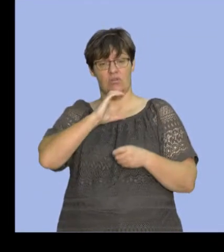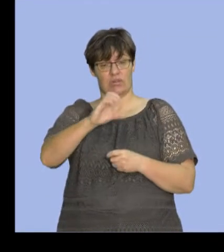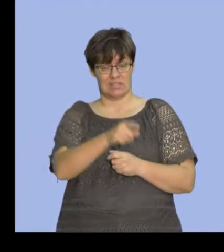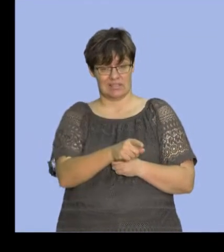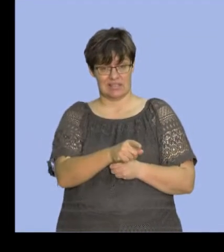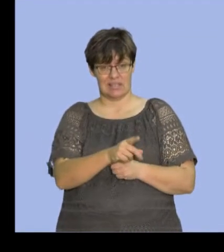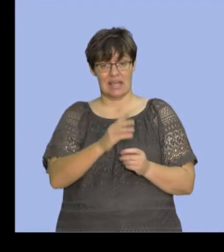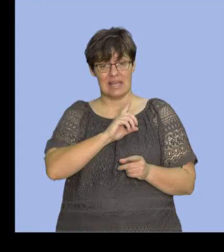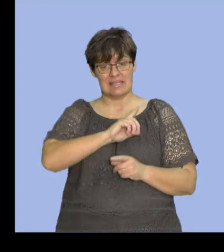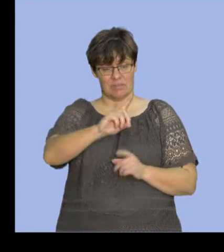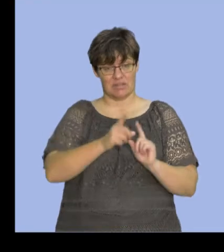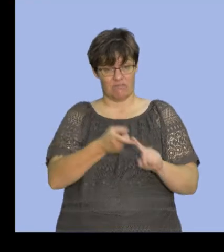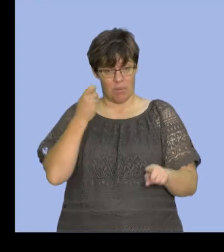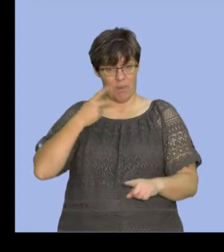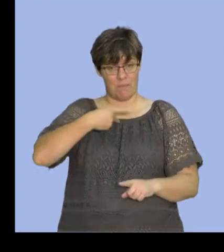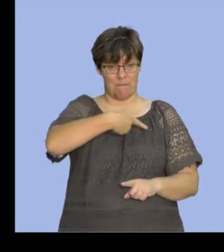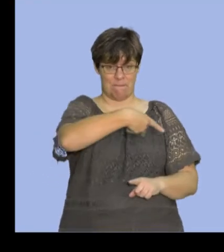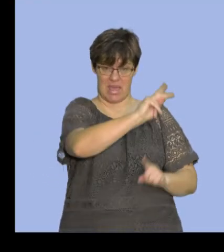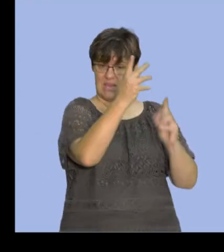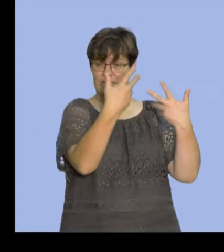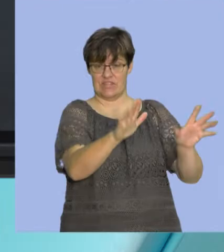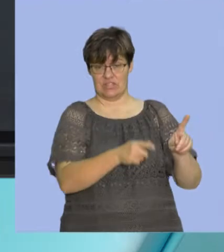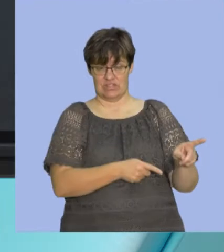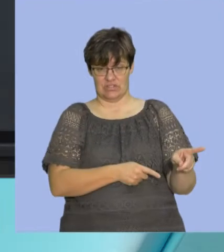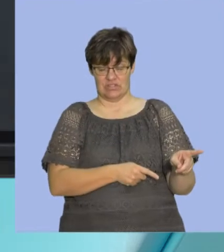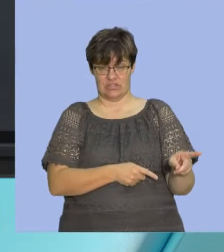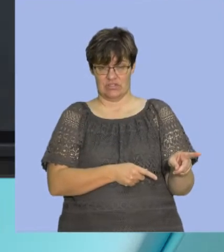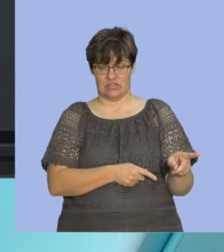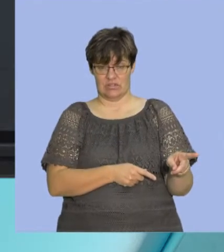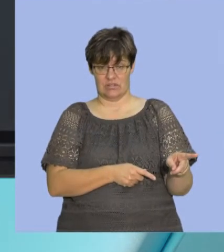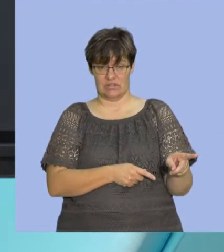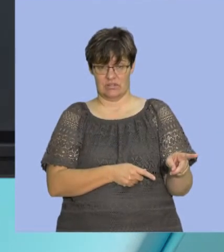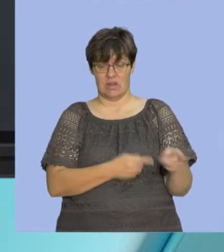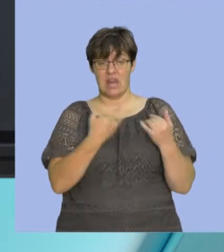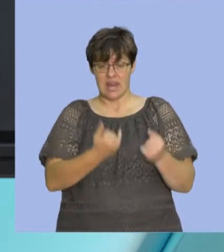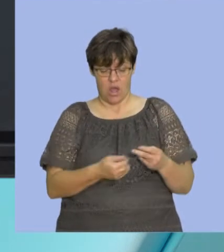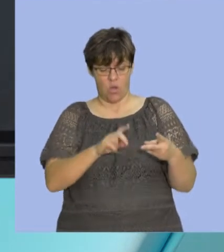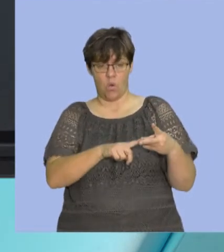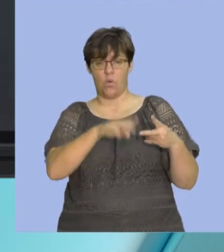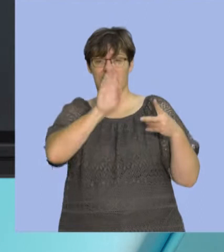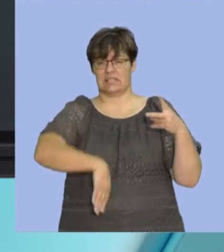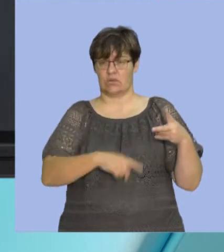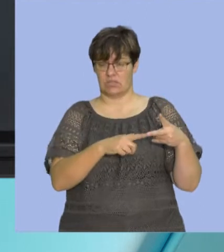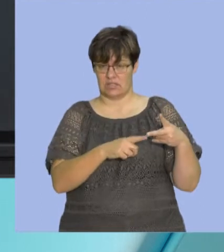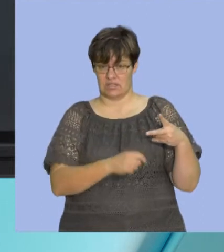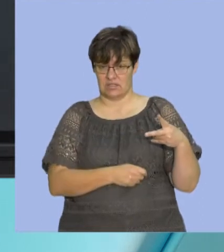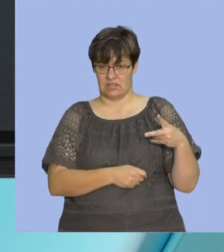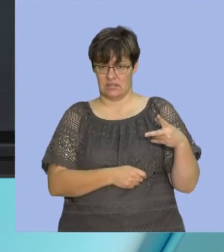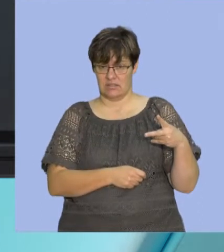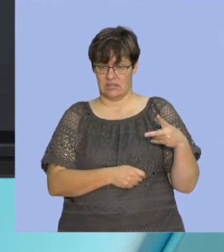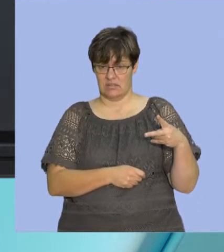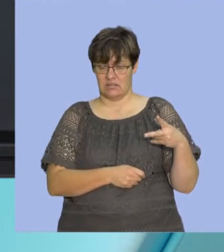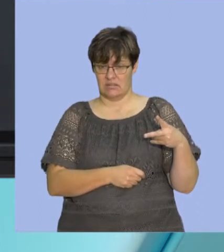debit entry from the payment that we had made. Now you come to the discount. The discount, people,